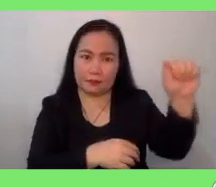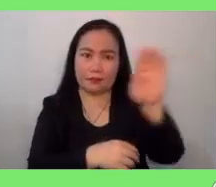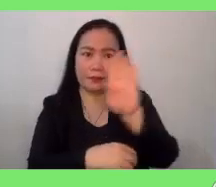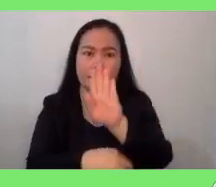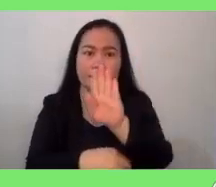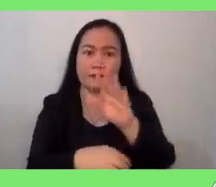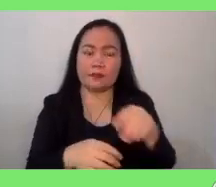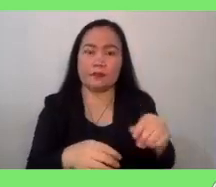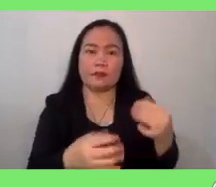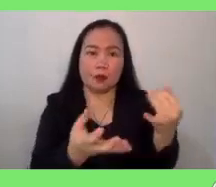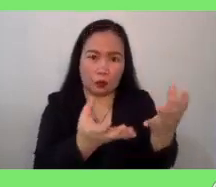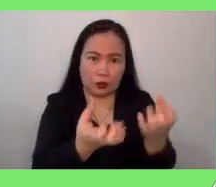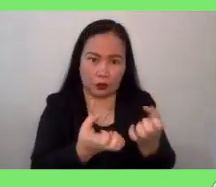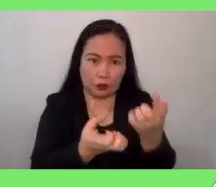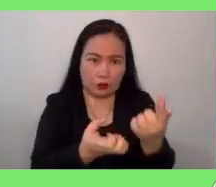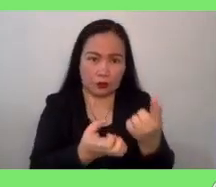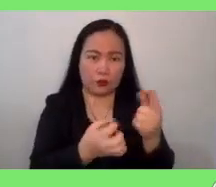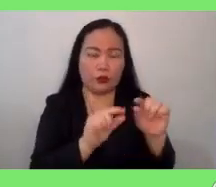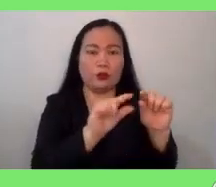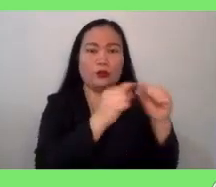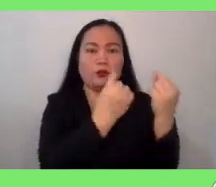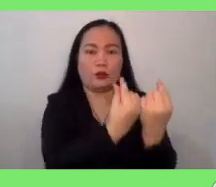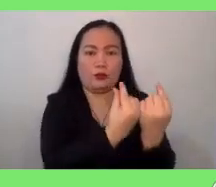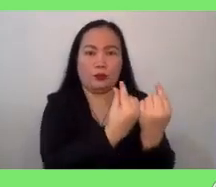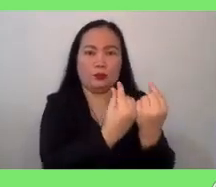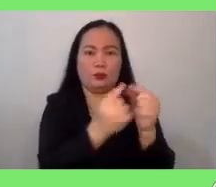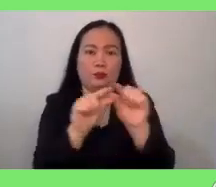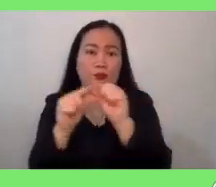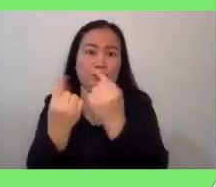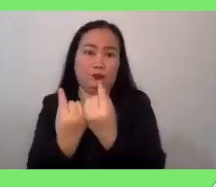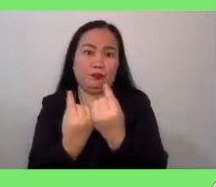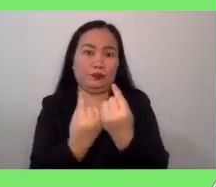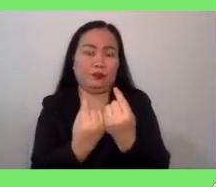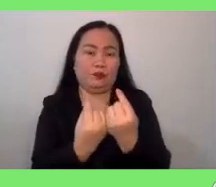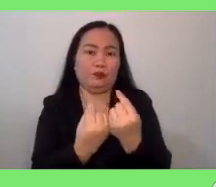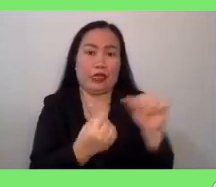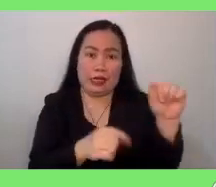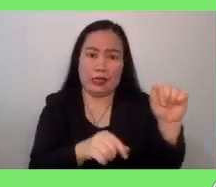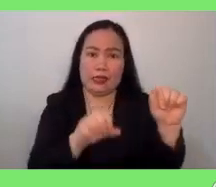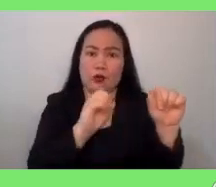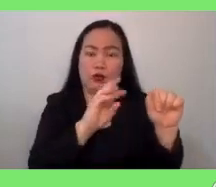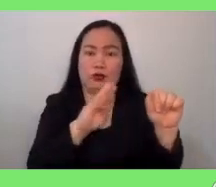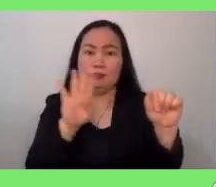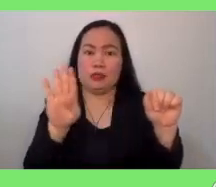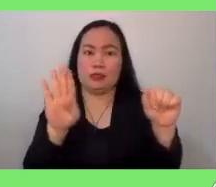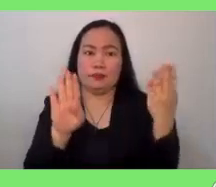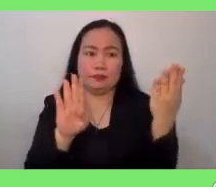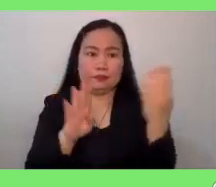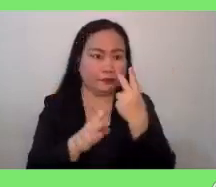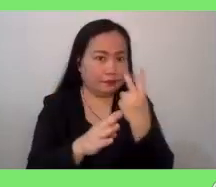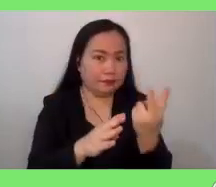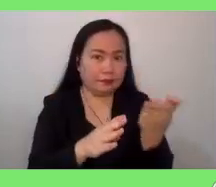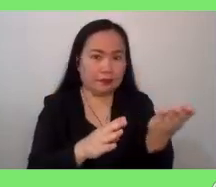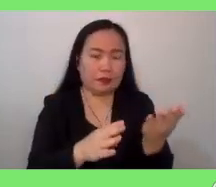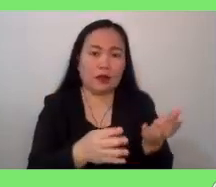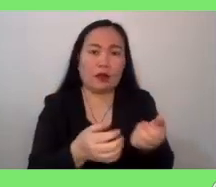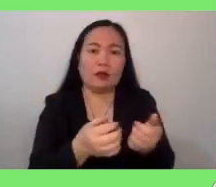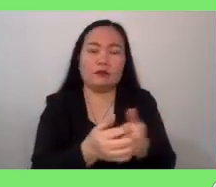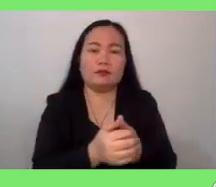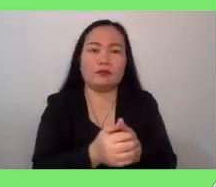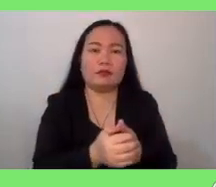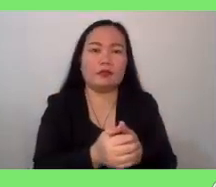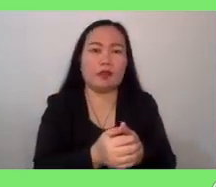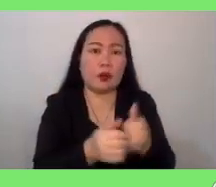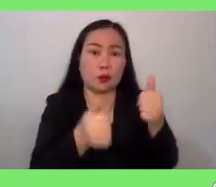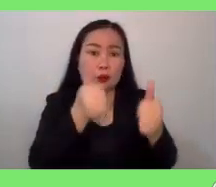group these two into two columns. So ano ba sa tingin ninyo yung magkakasama